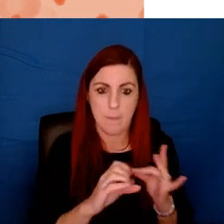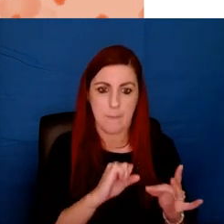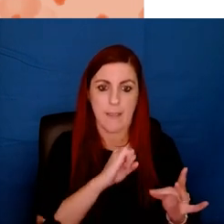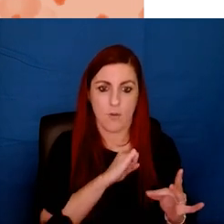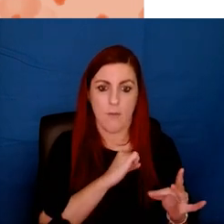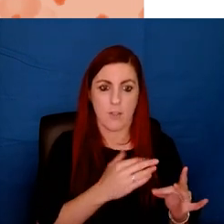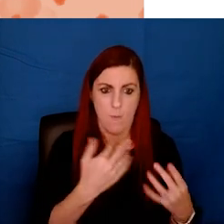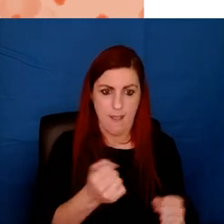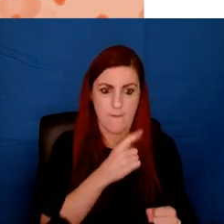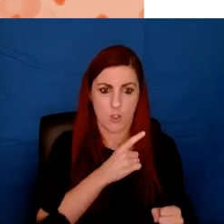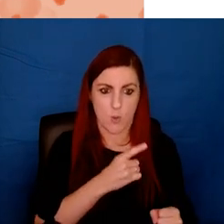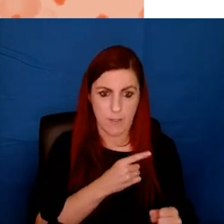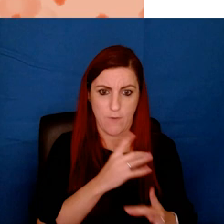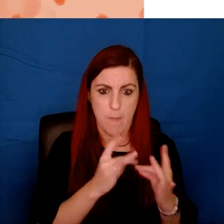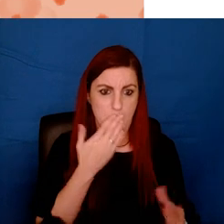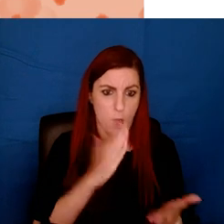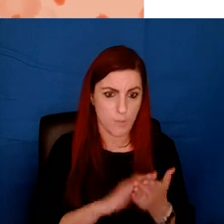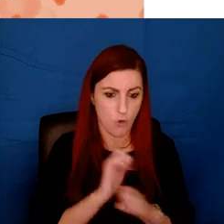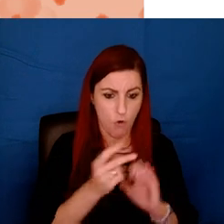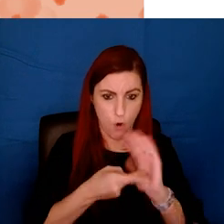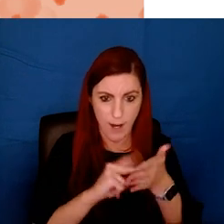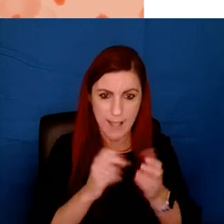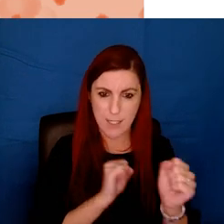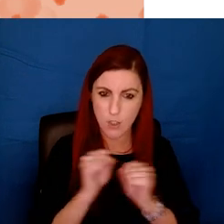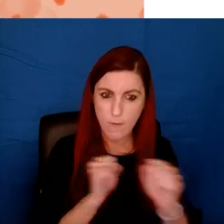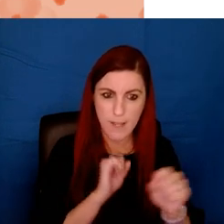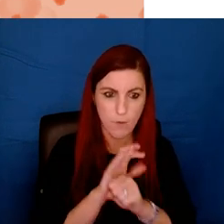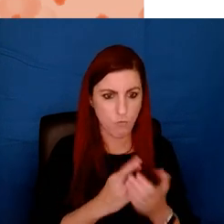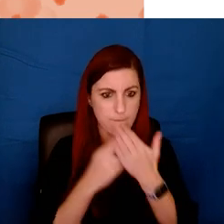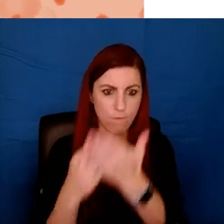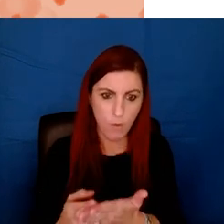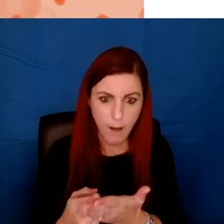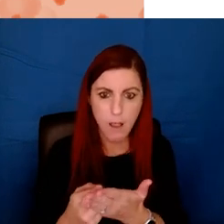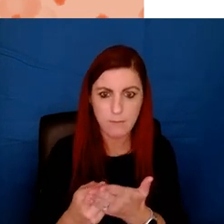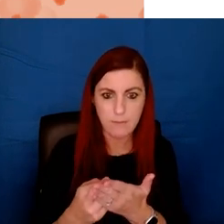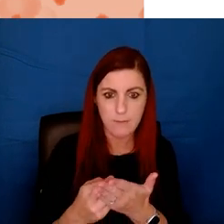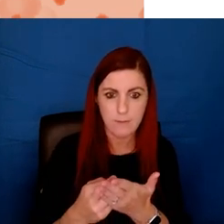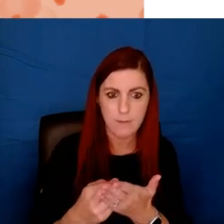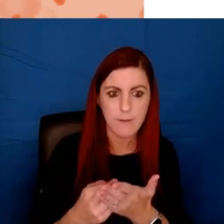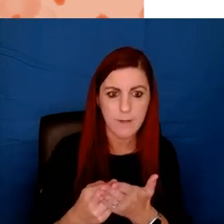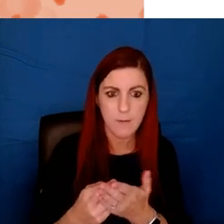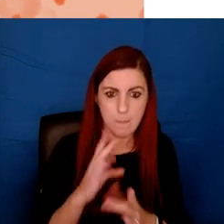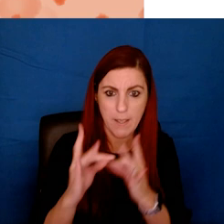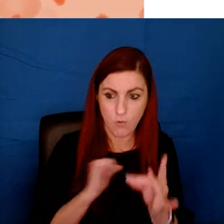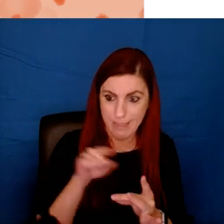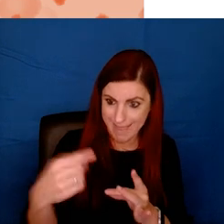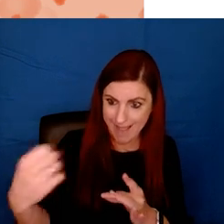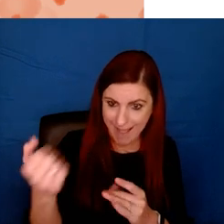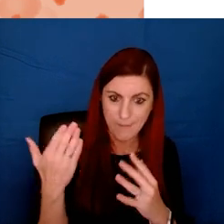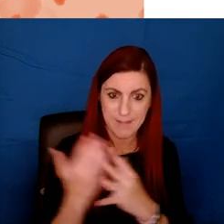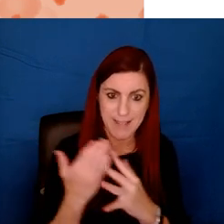you do have a duty if you're making an appointment or you're organising services, if you're referring on, is the service that you're referring to, do they have